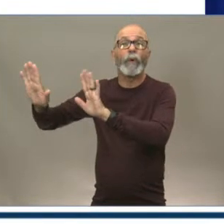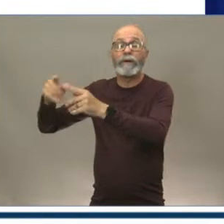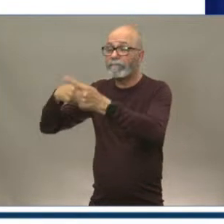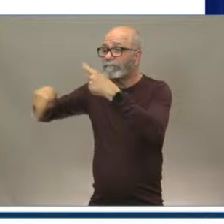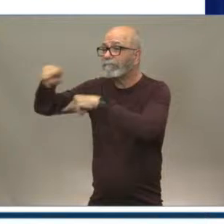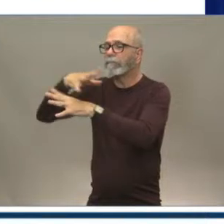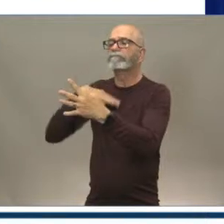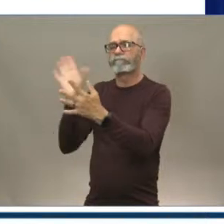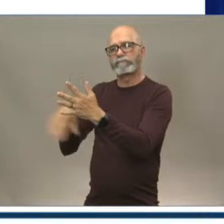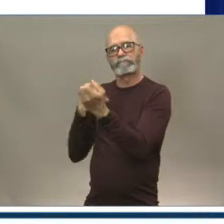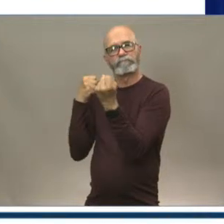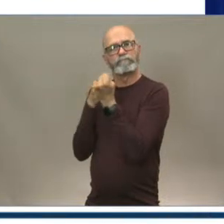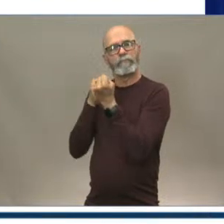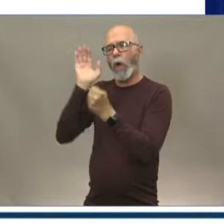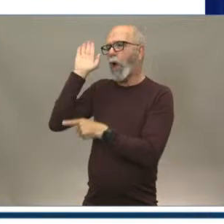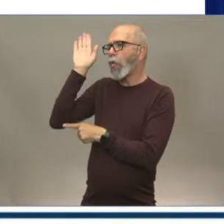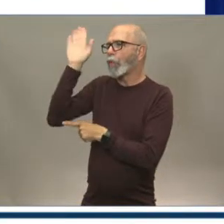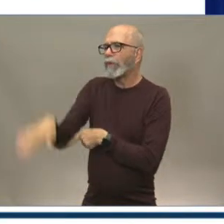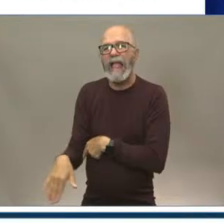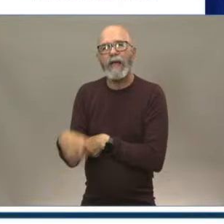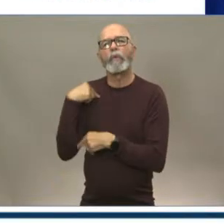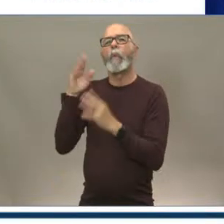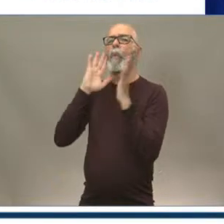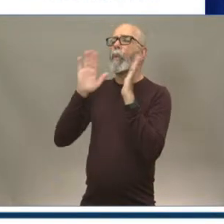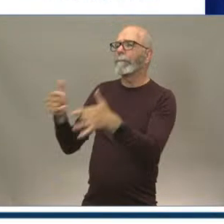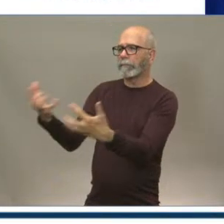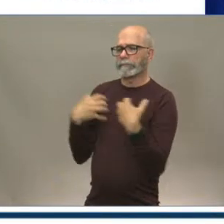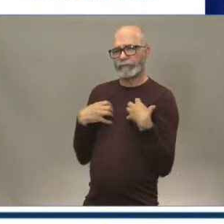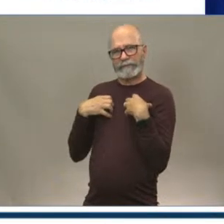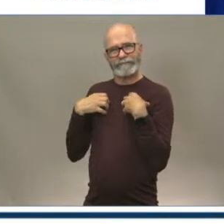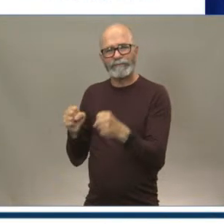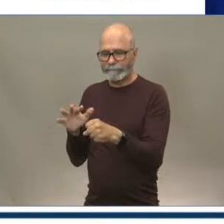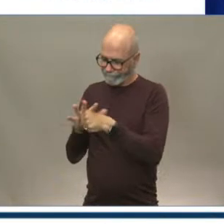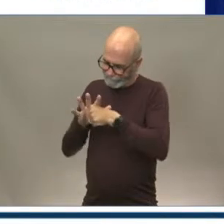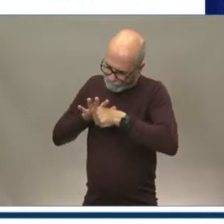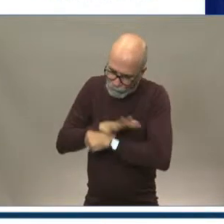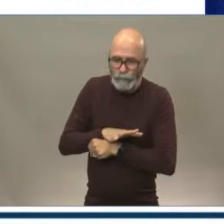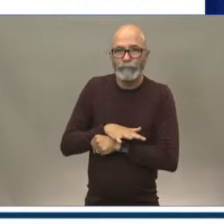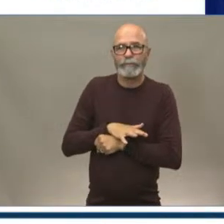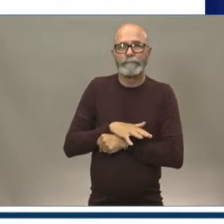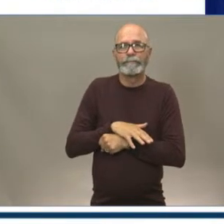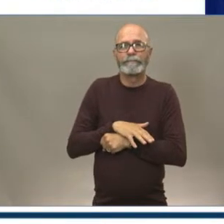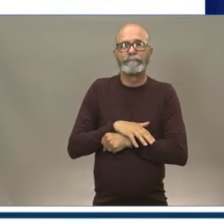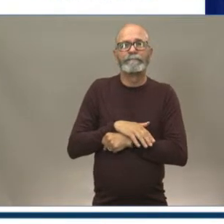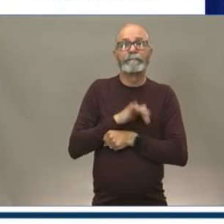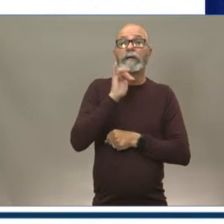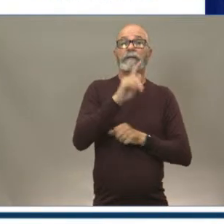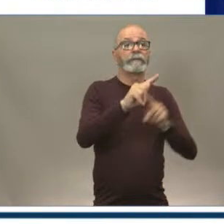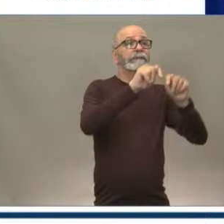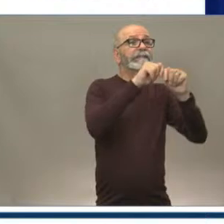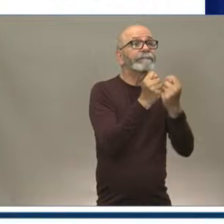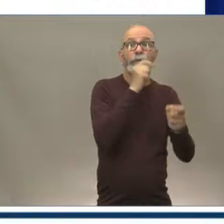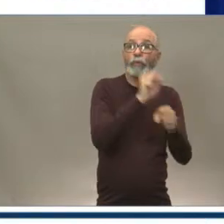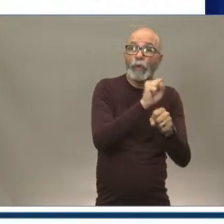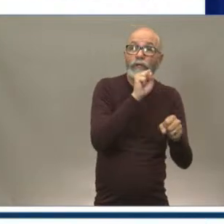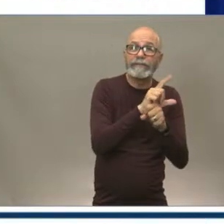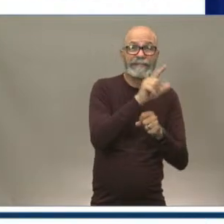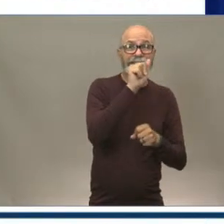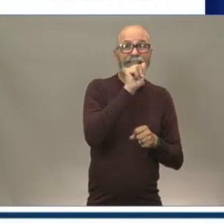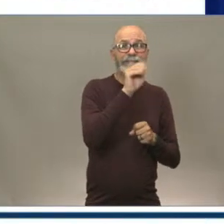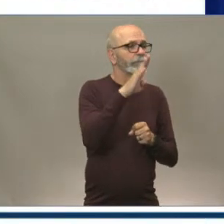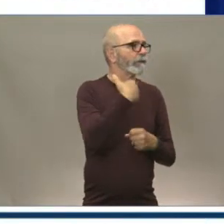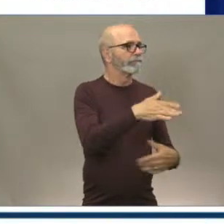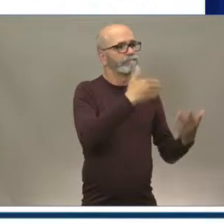all hoping for a full recovery. I want to thank our team working in the labs to process our cases.